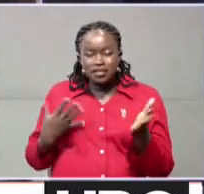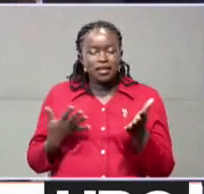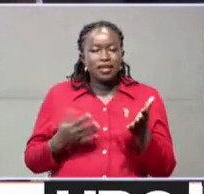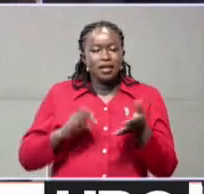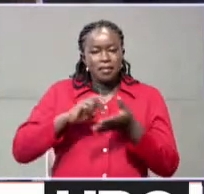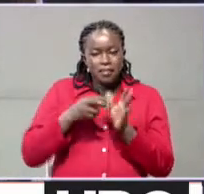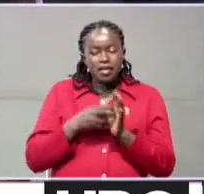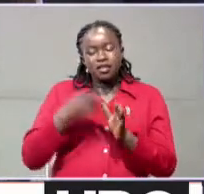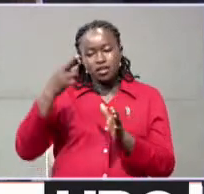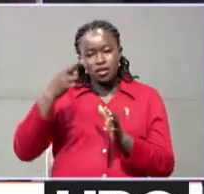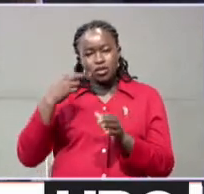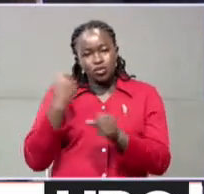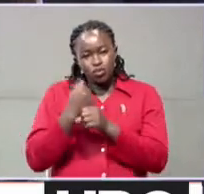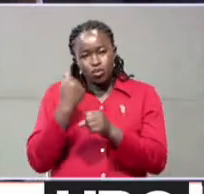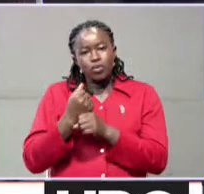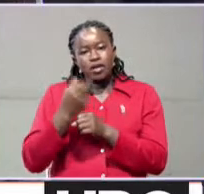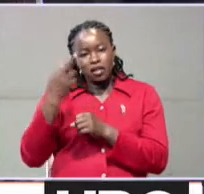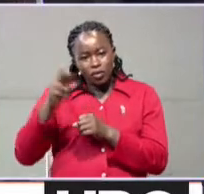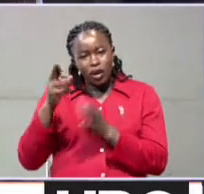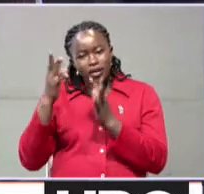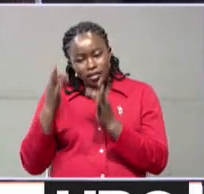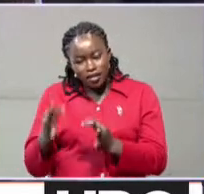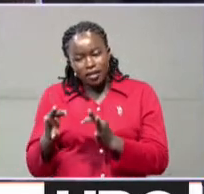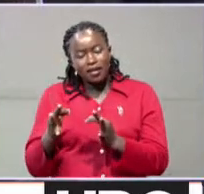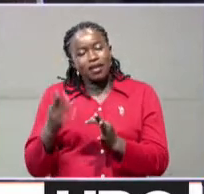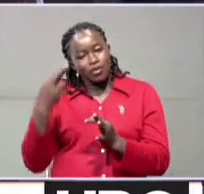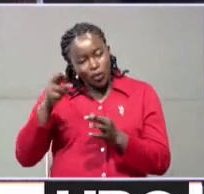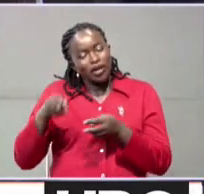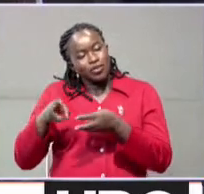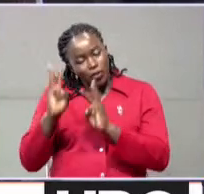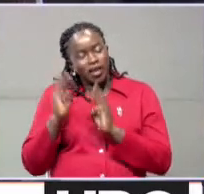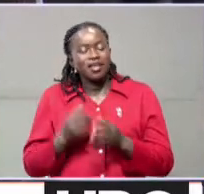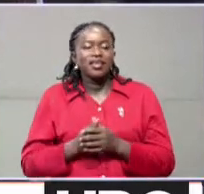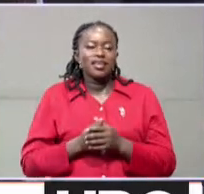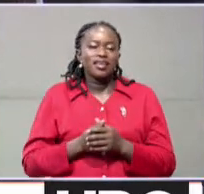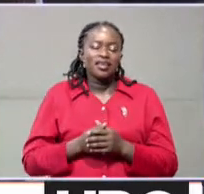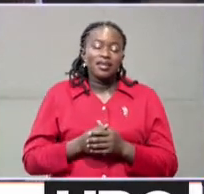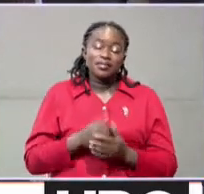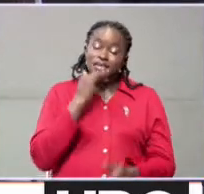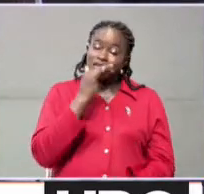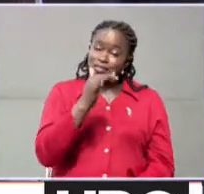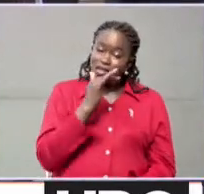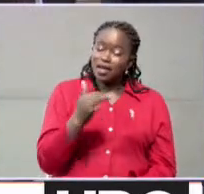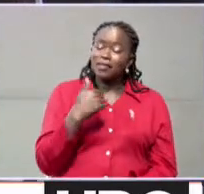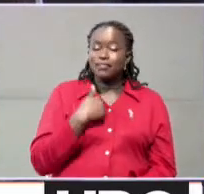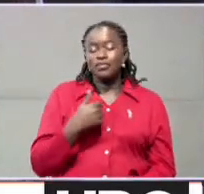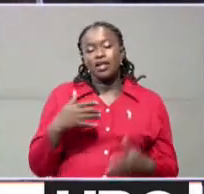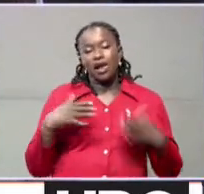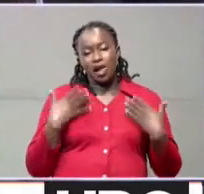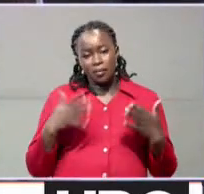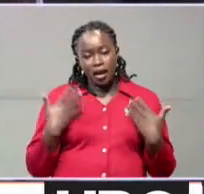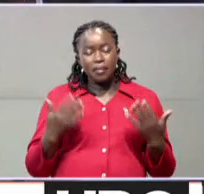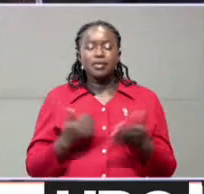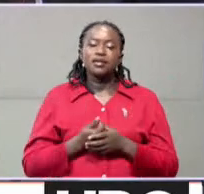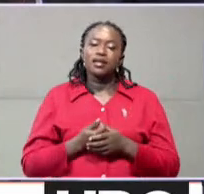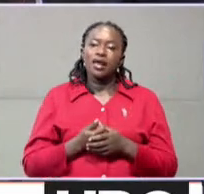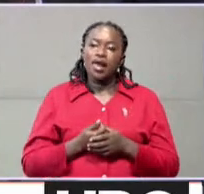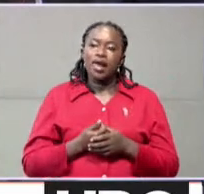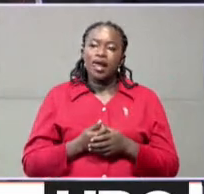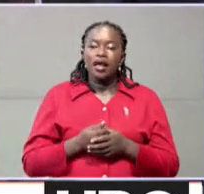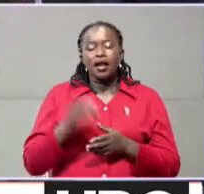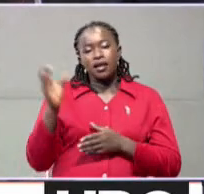doing the right thing right mr speaker sir i'm happy about the tunnel of